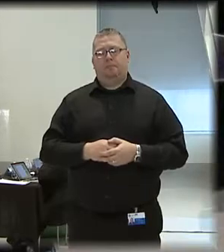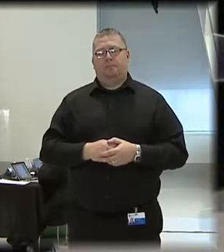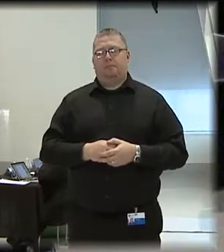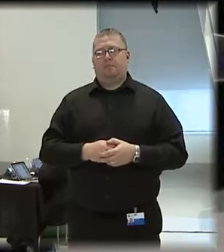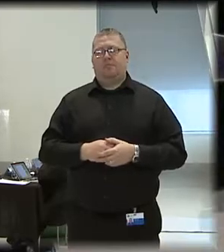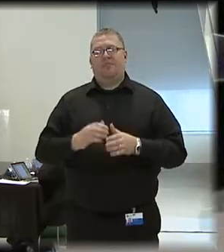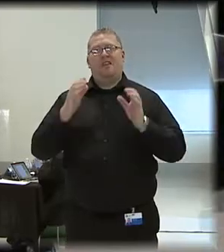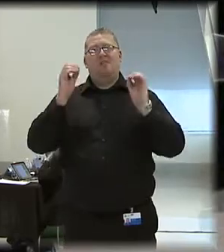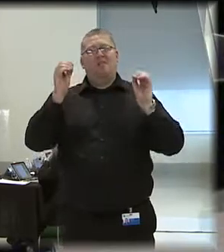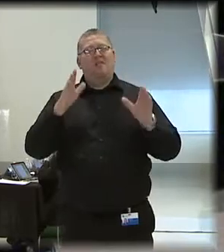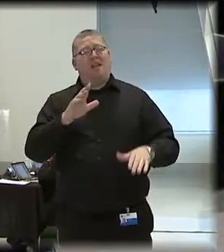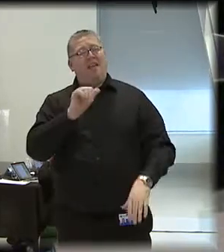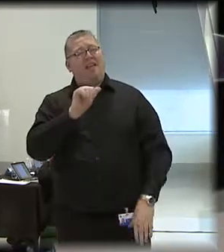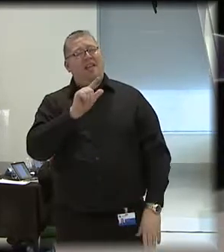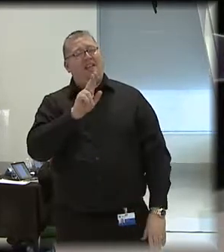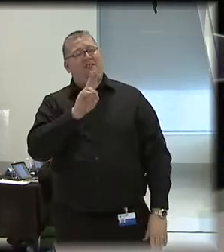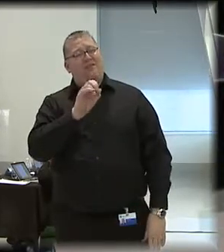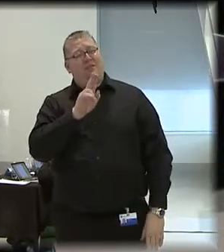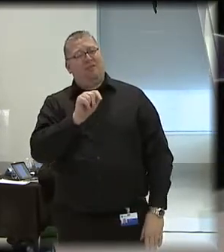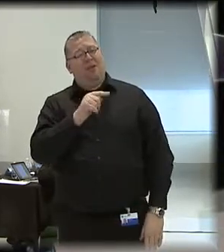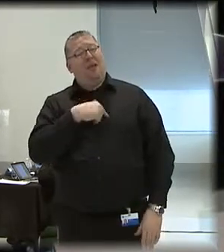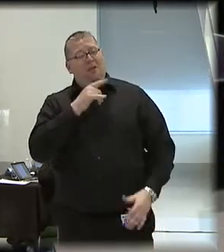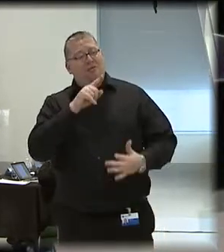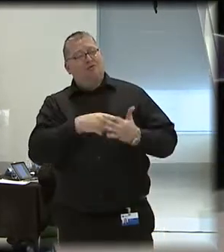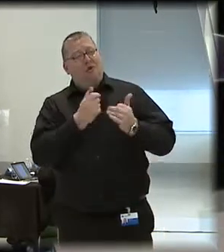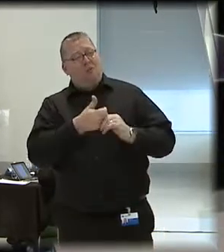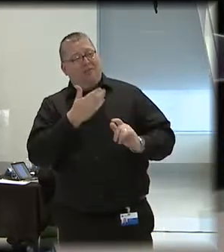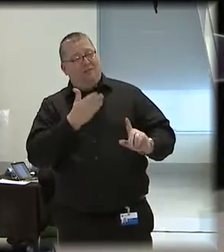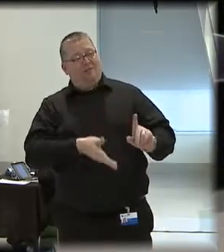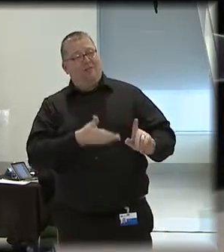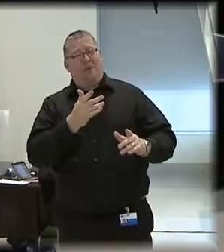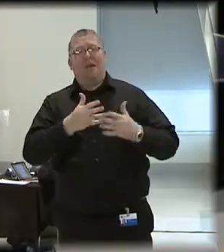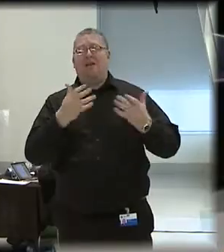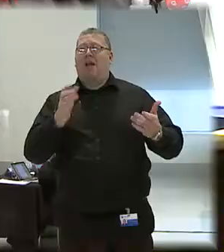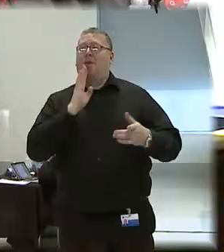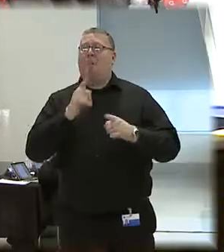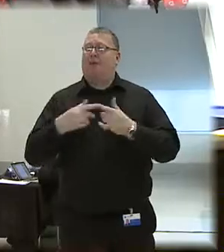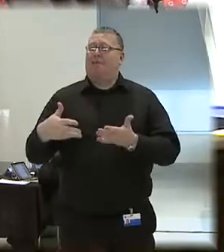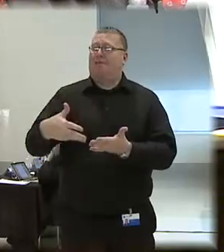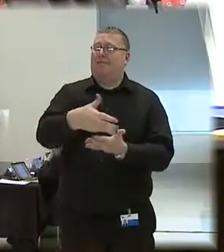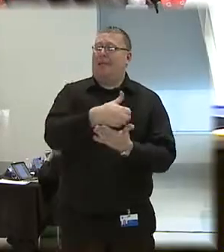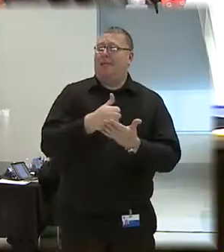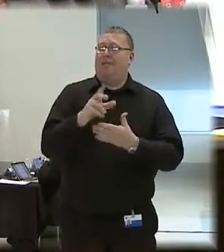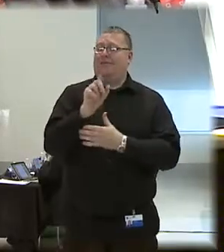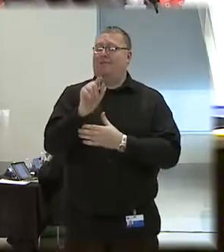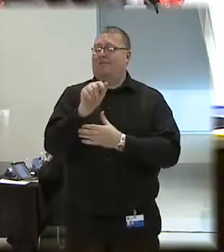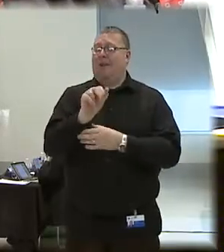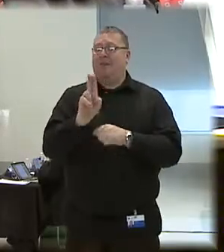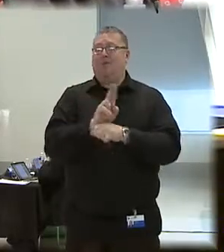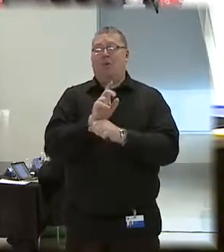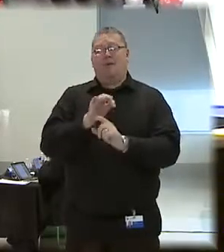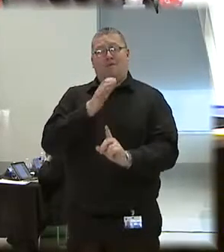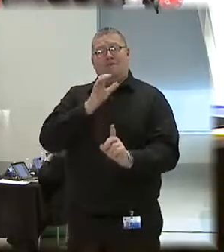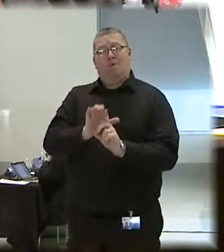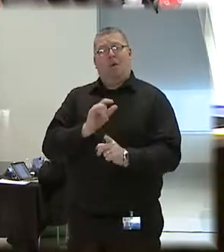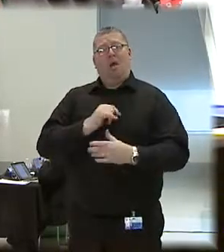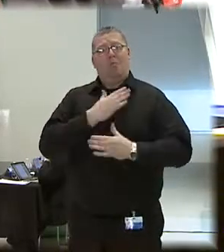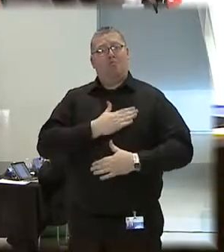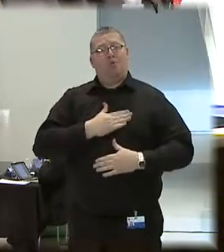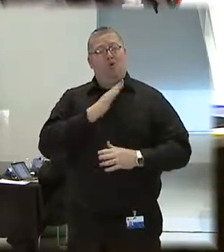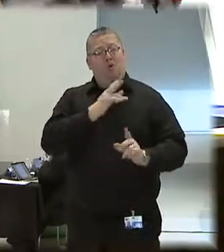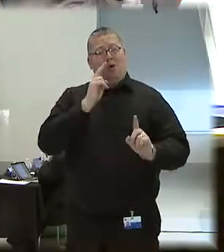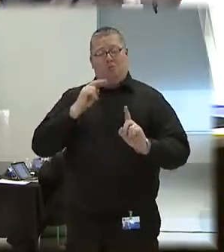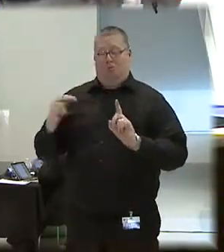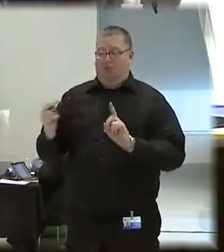Professor Alpert, I'll start with you. There's been a lot of talk about gathering data so we can examine use of force, and I really appreciate your perspective